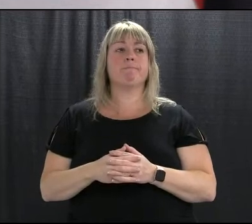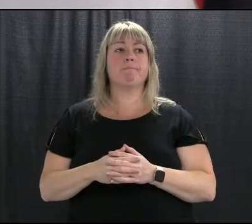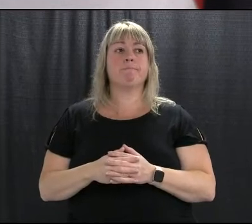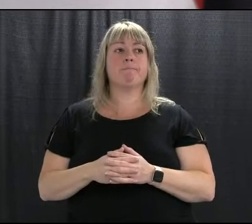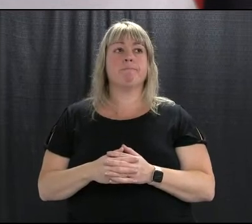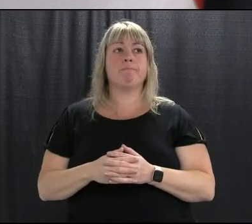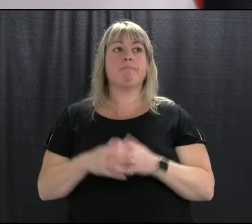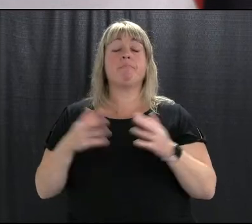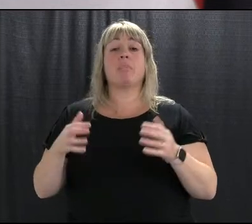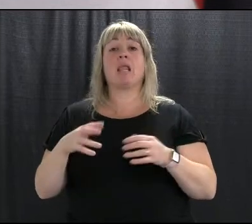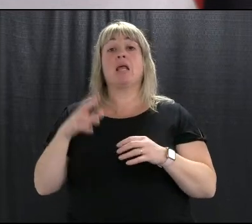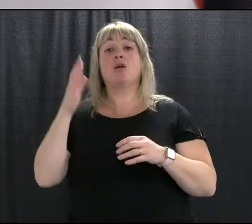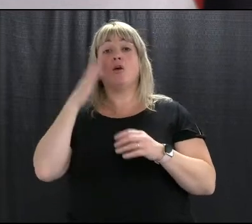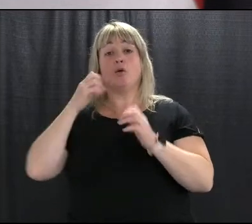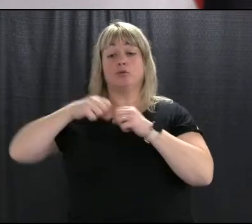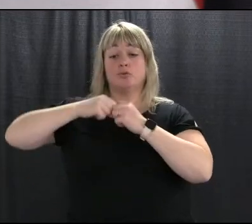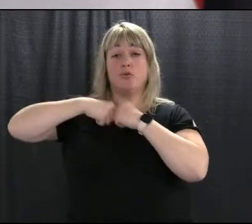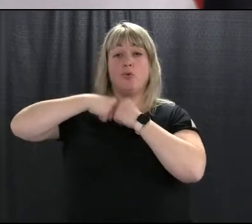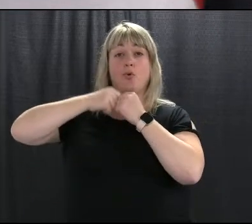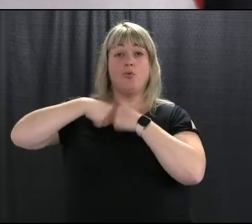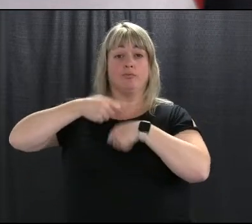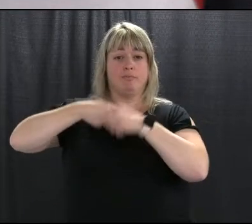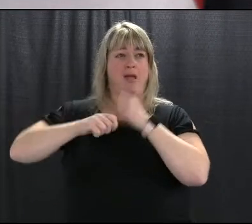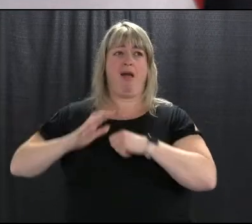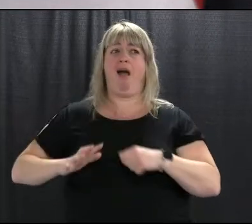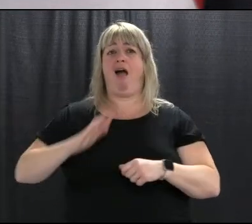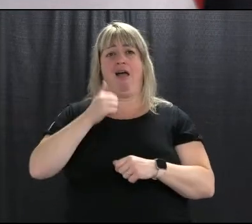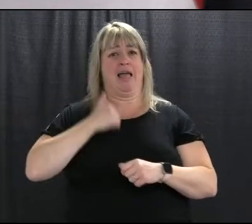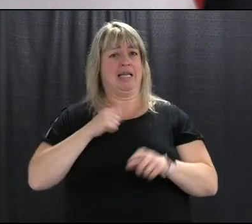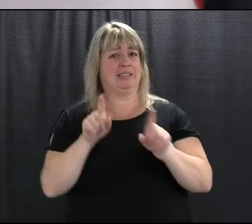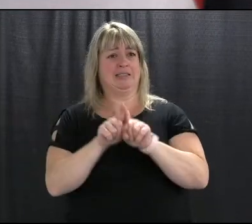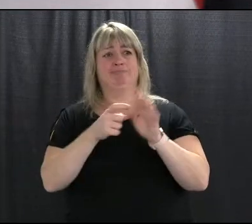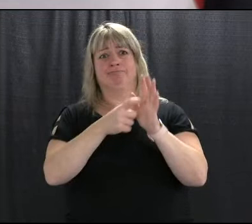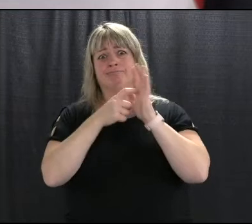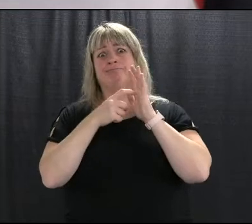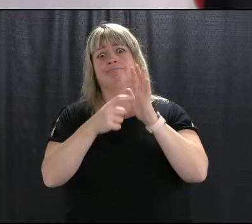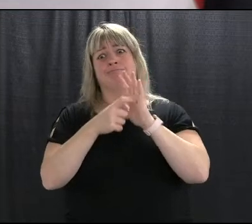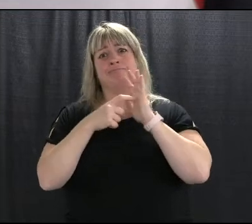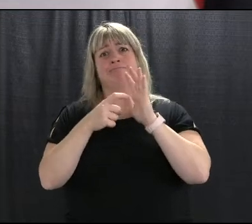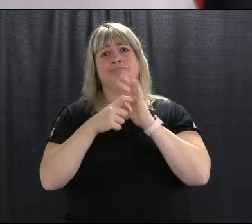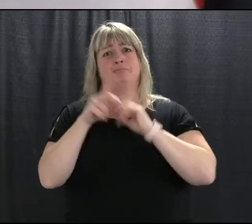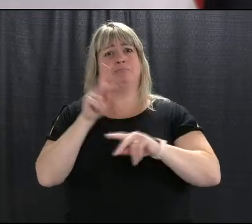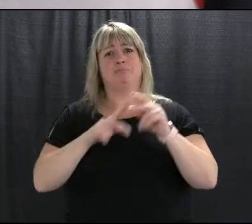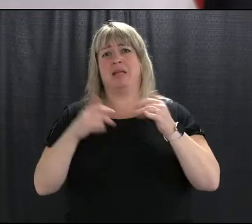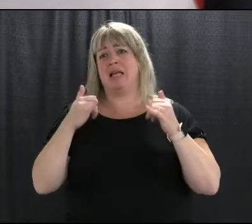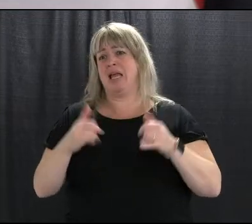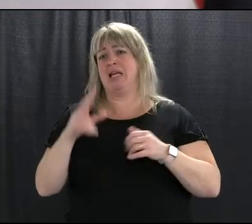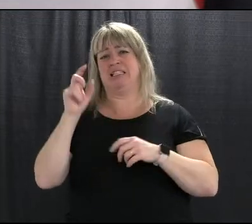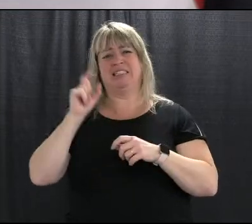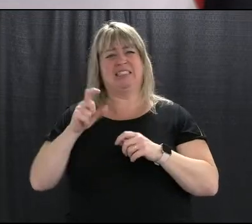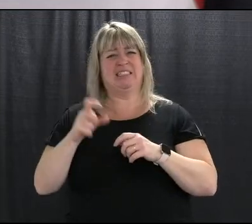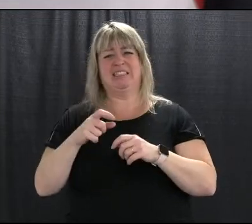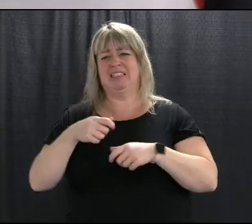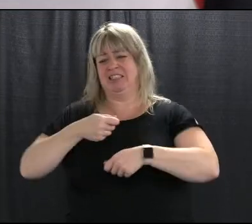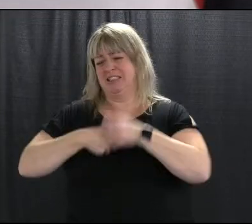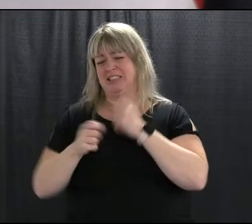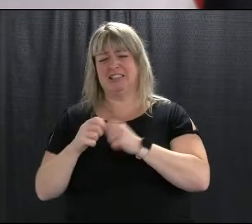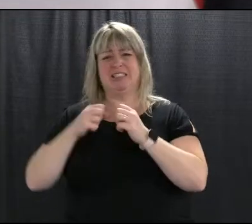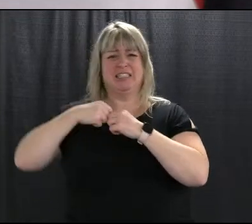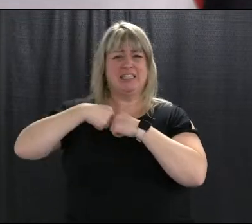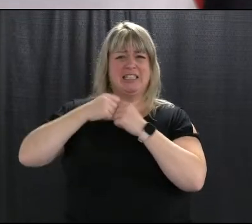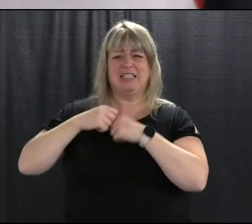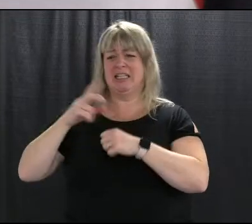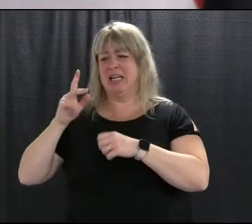So joint replacements is a national priority because so many people need joint replacements, and